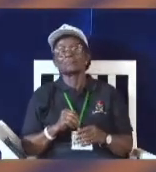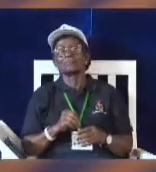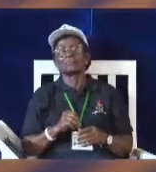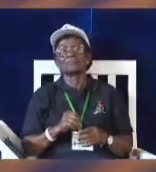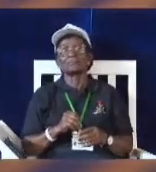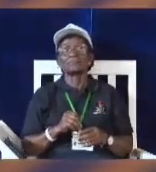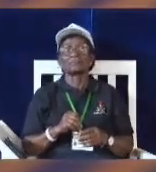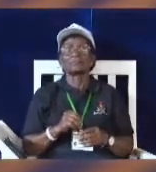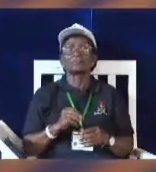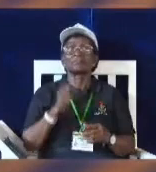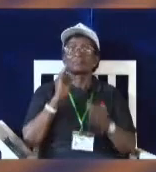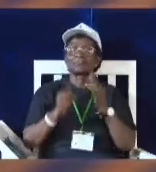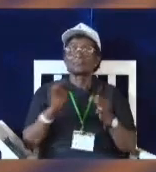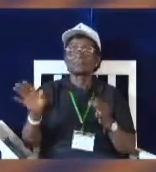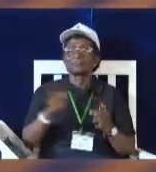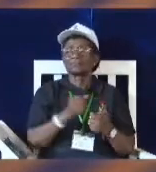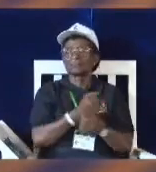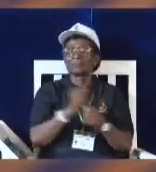If your salvation is not